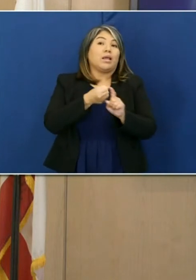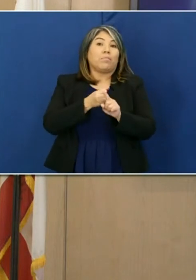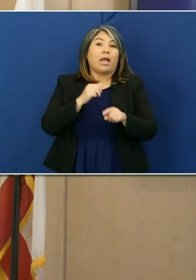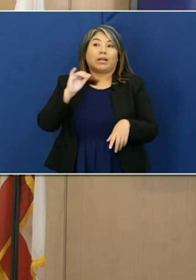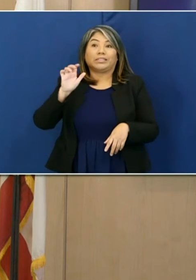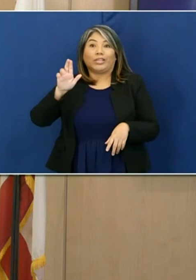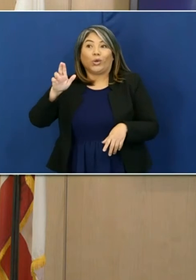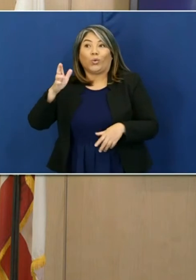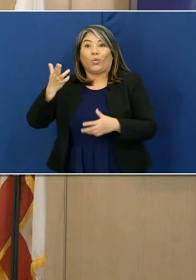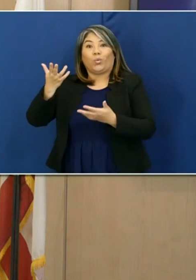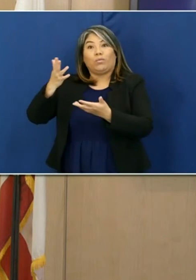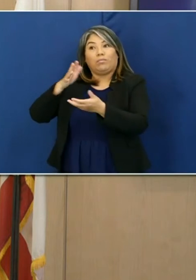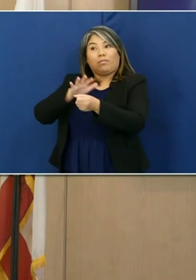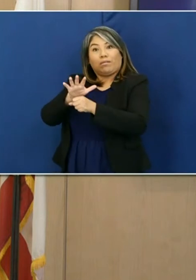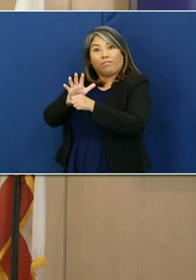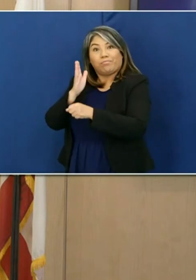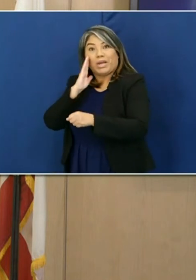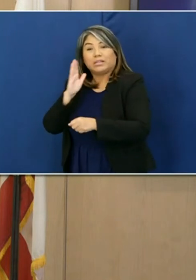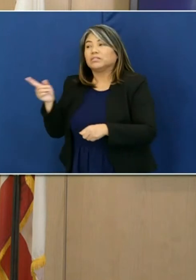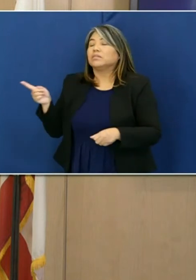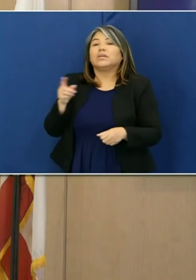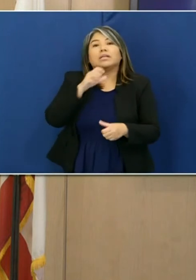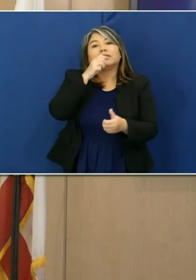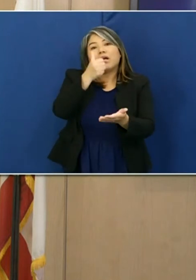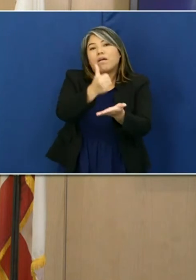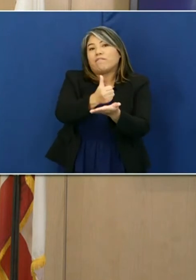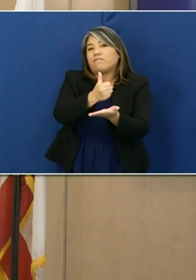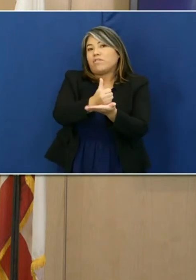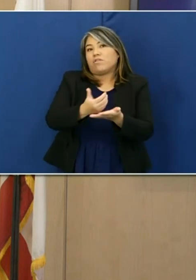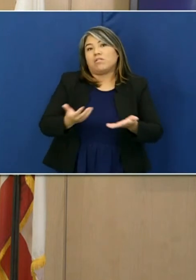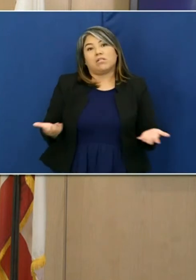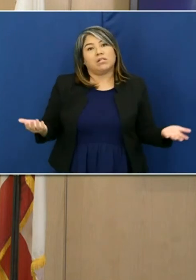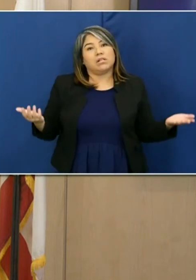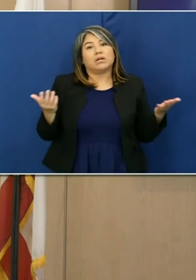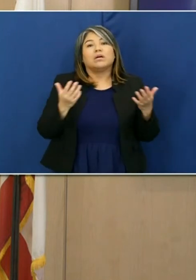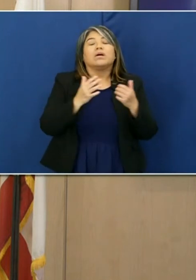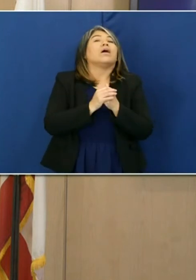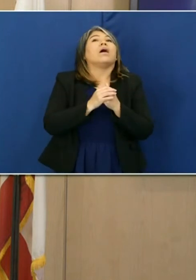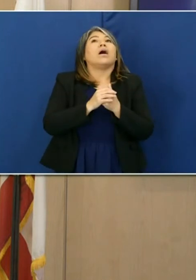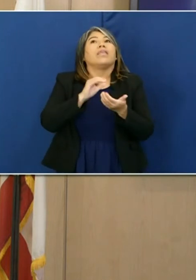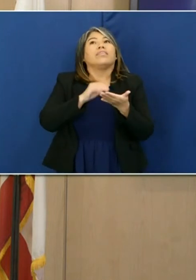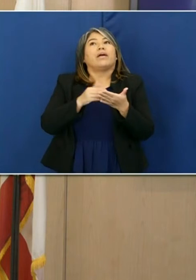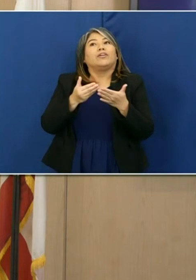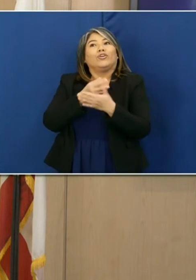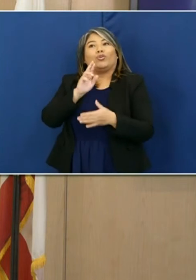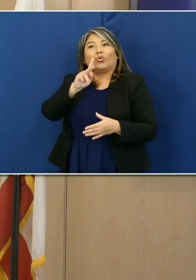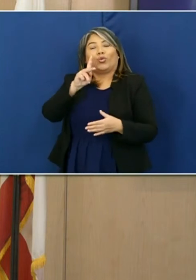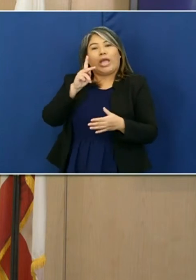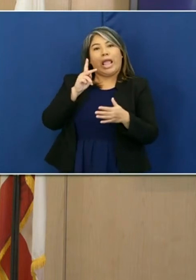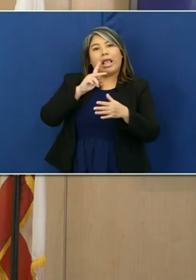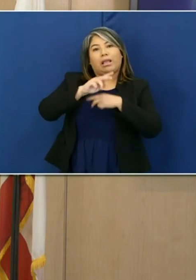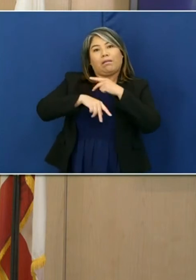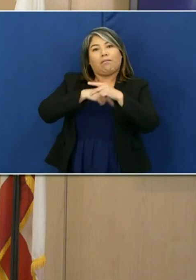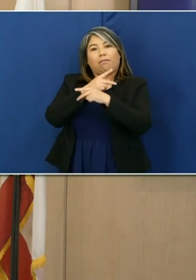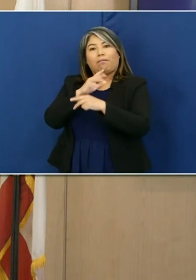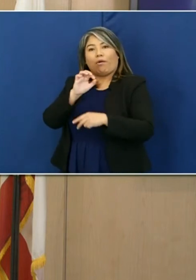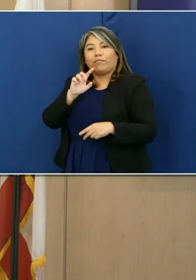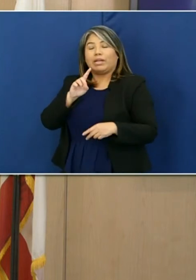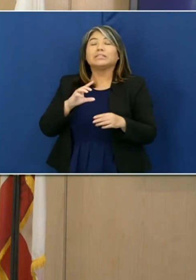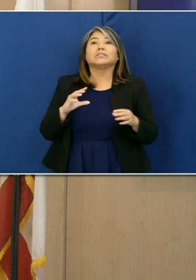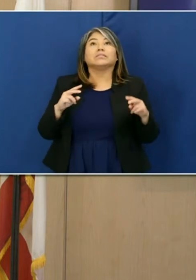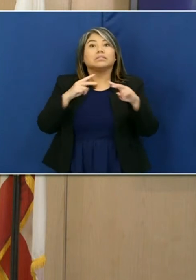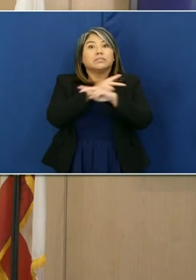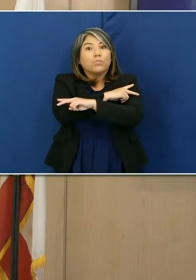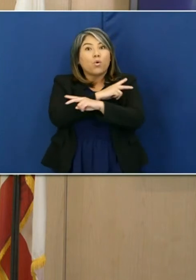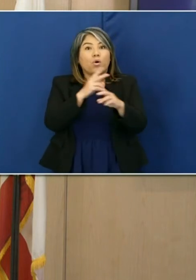look, it's not helpful. I mean, it is a variant, a strain that certainly all data indicates is significantly more contagious, which